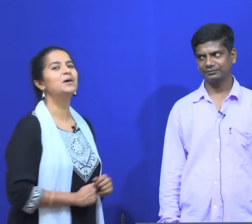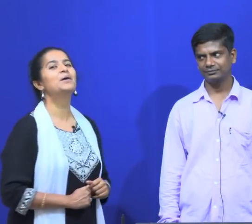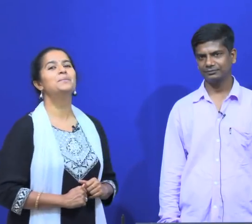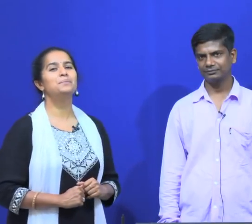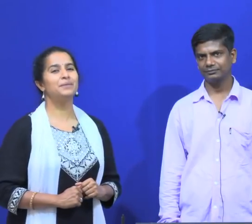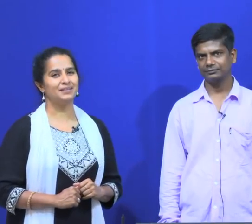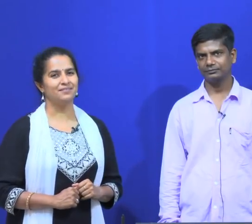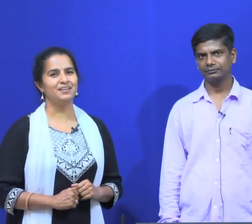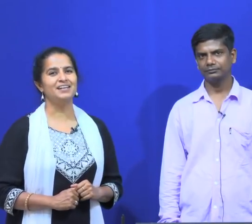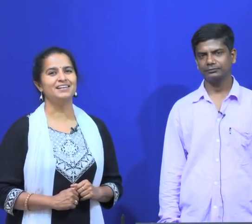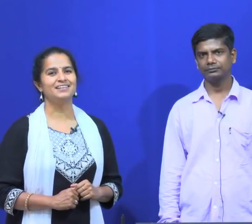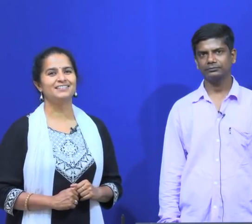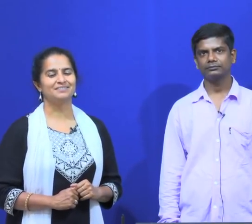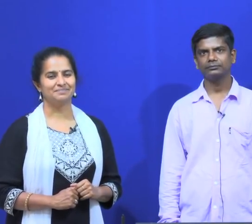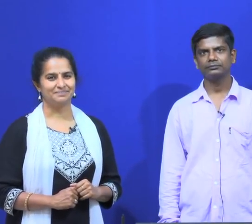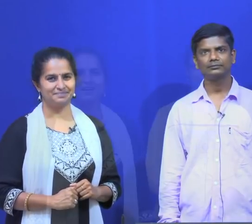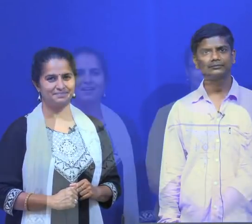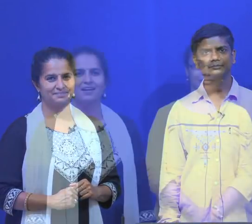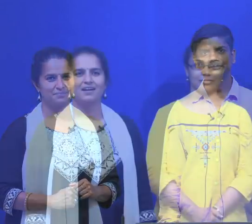Eshaha Prithvi.